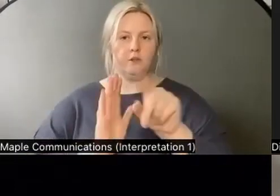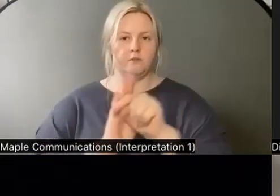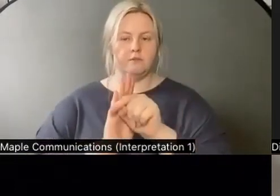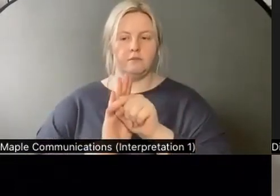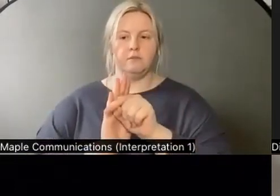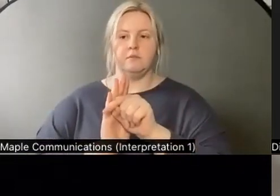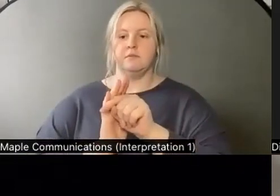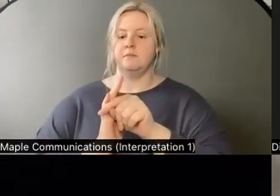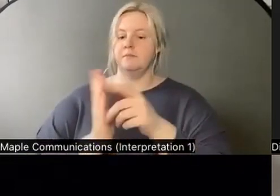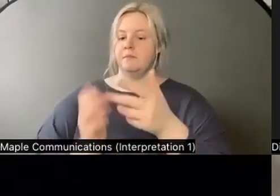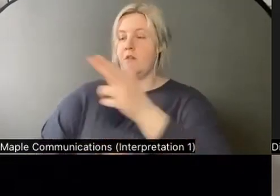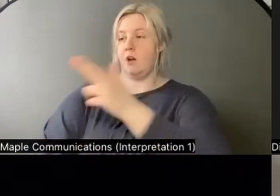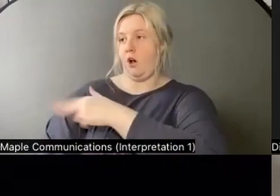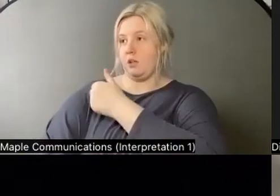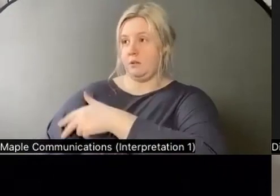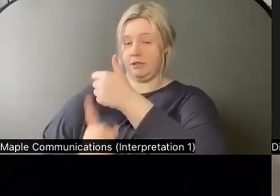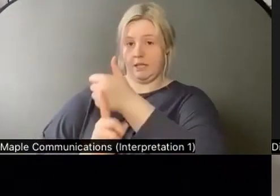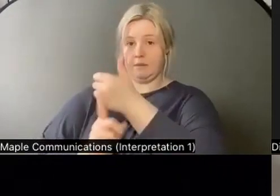are. But